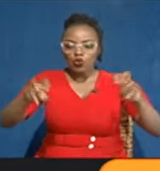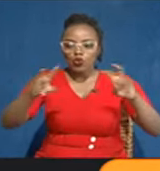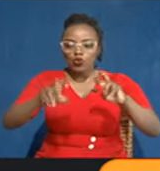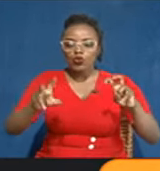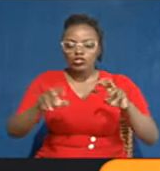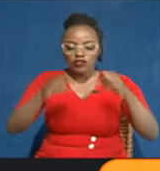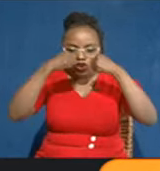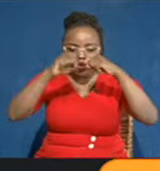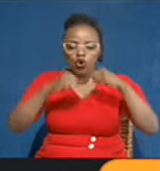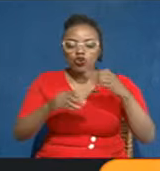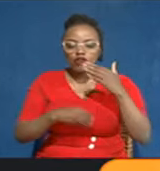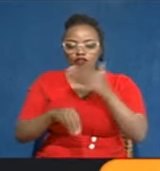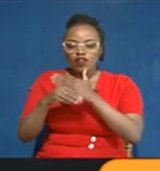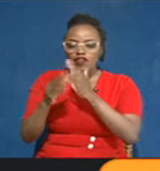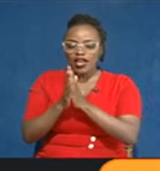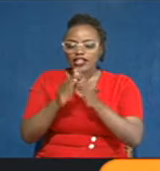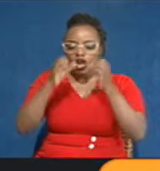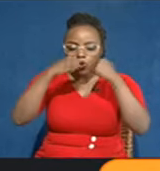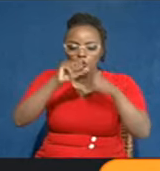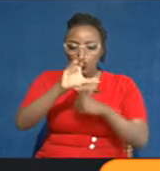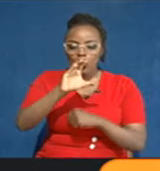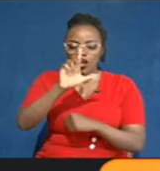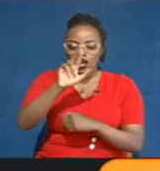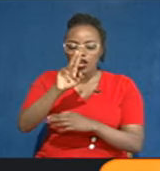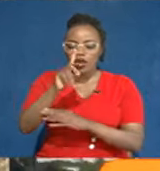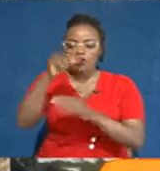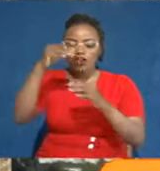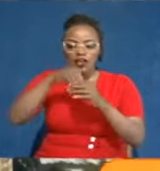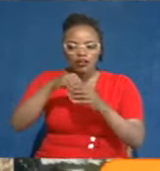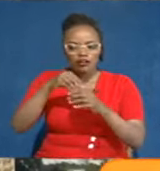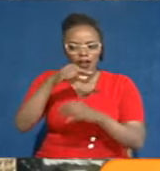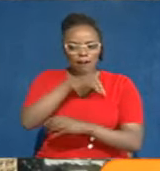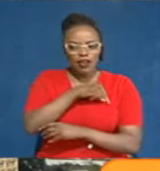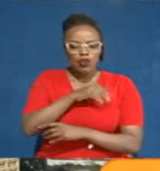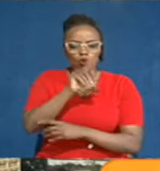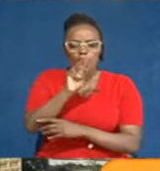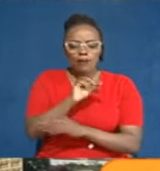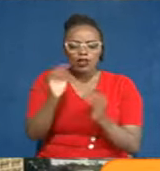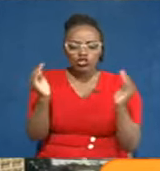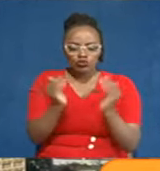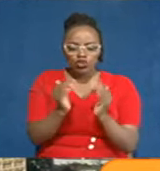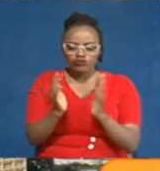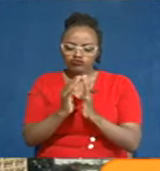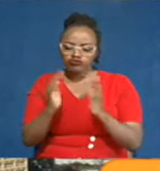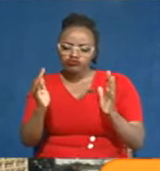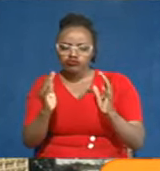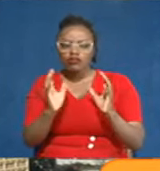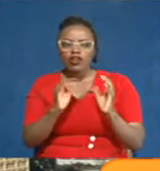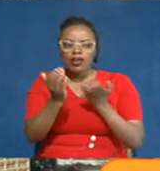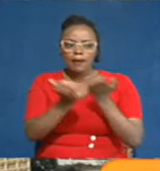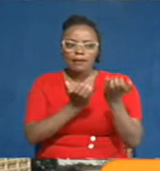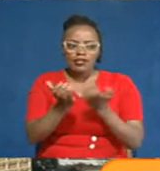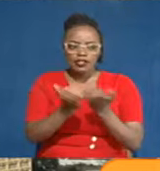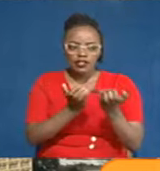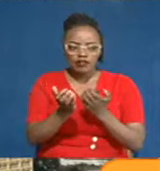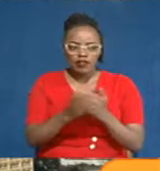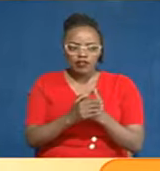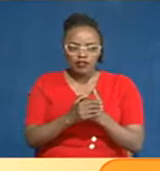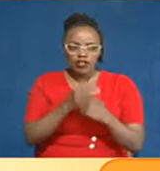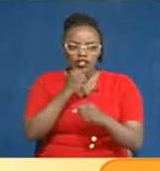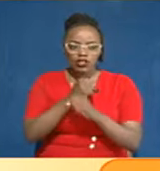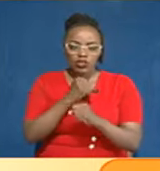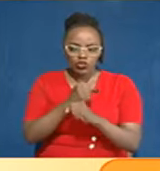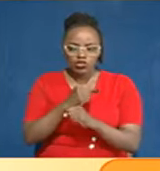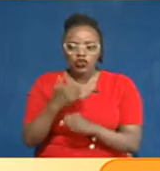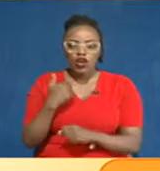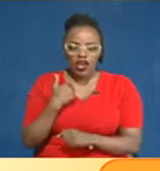Google Ads, and Google Cloud, are said to have benefited over 1 million small and medium-sized businesses. When we're thinking about the